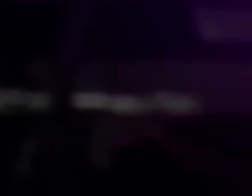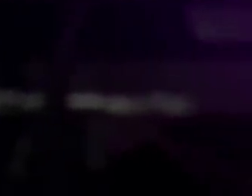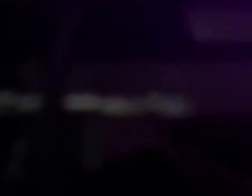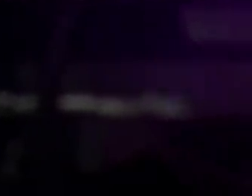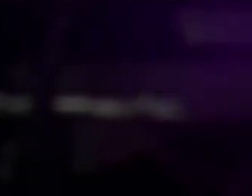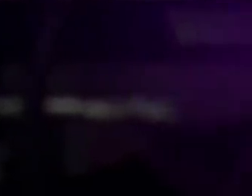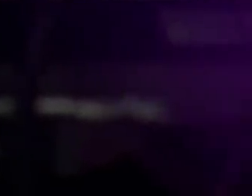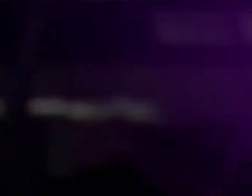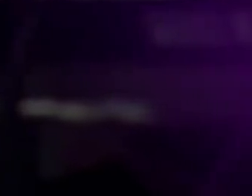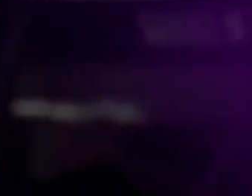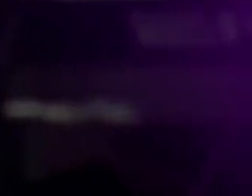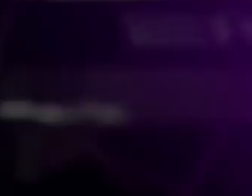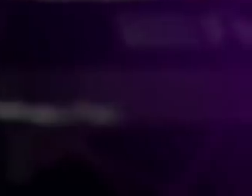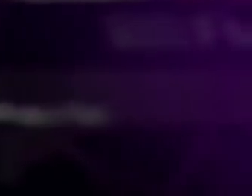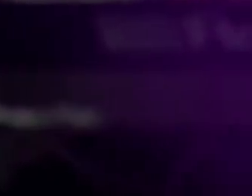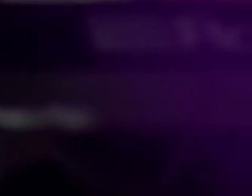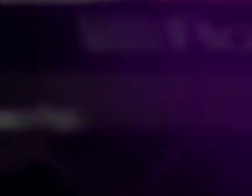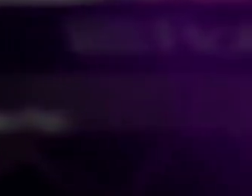shall have the